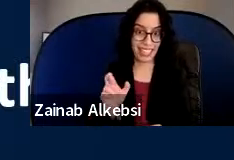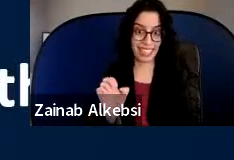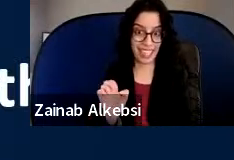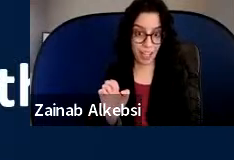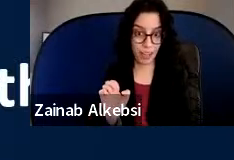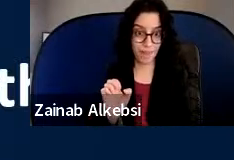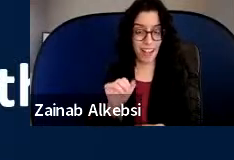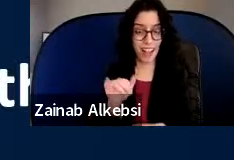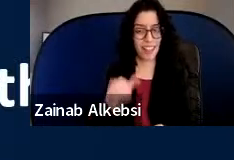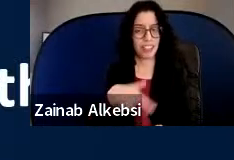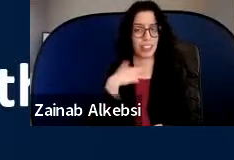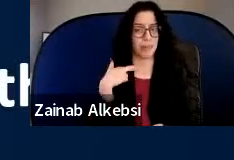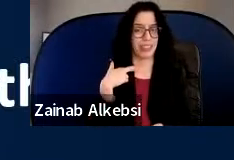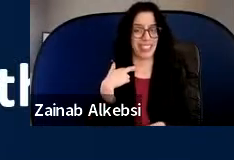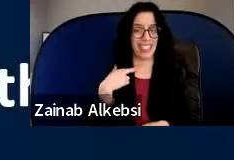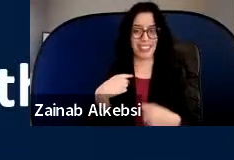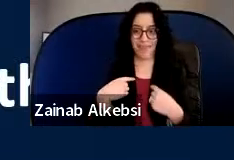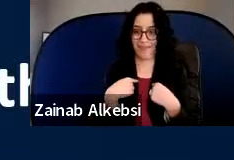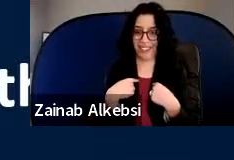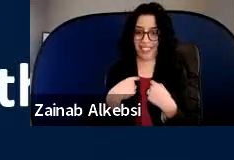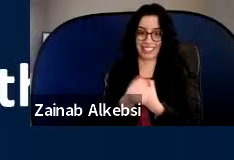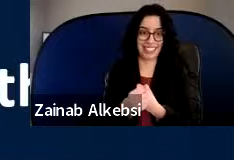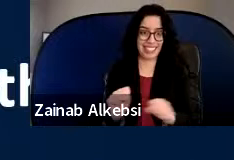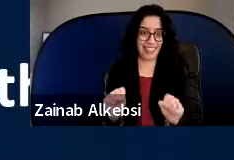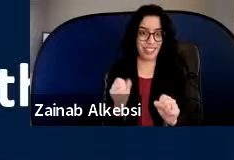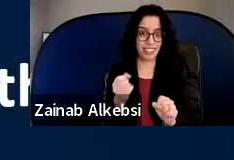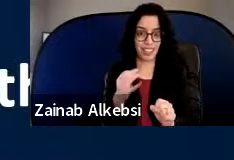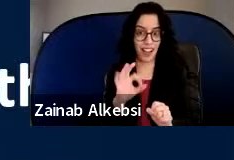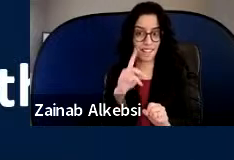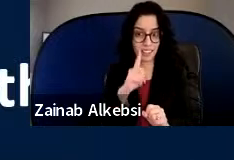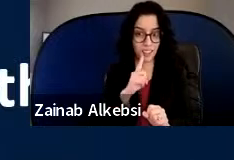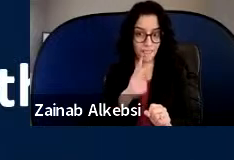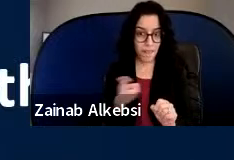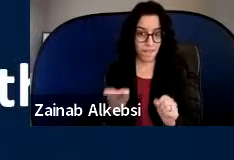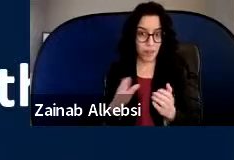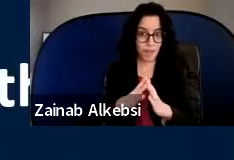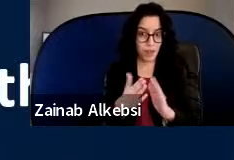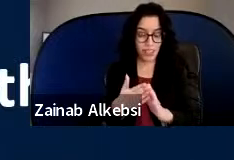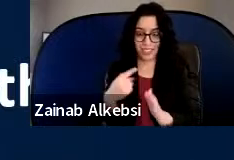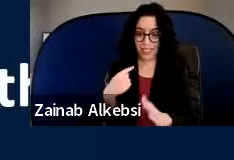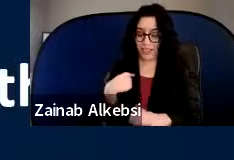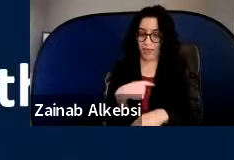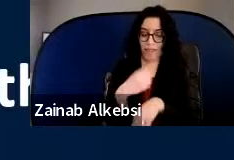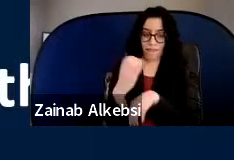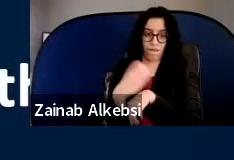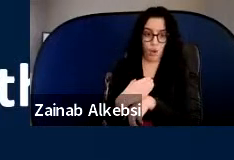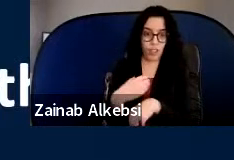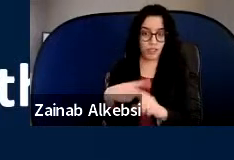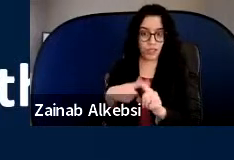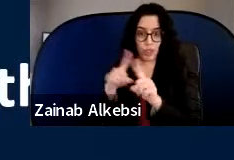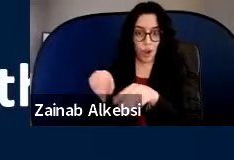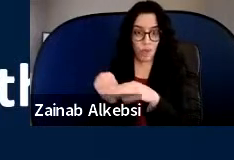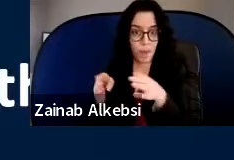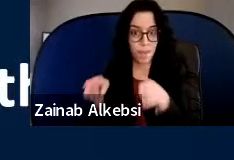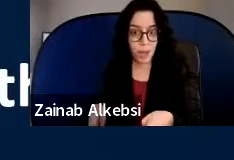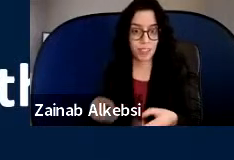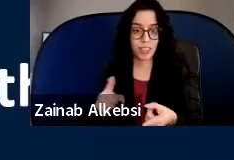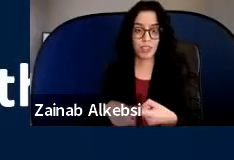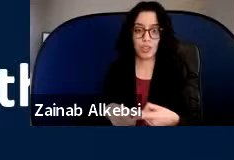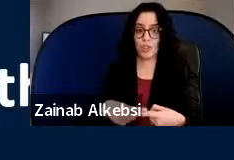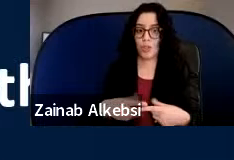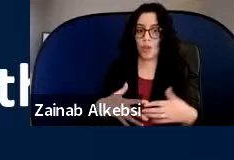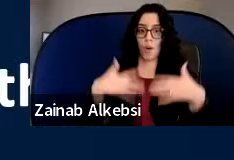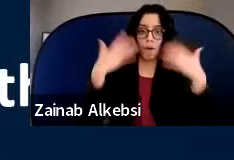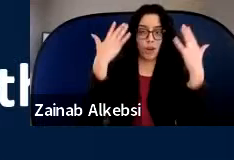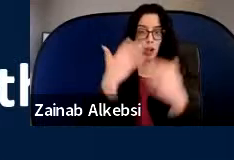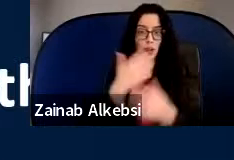to go in person to medical sites to get care. And as I said, that jeopardizes safety. I know many people in the